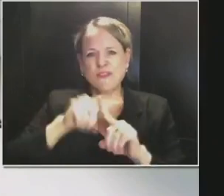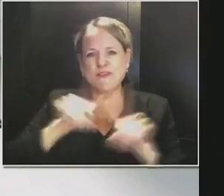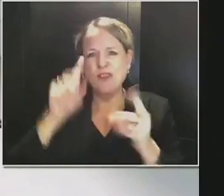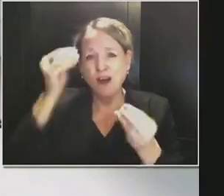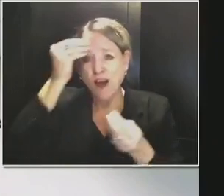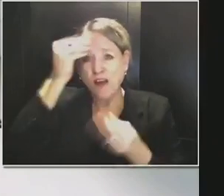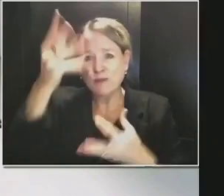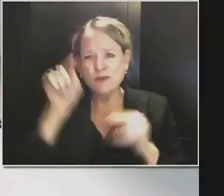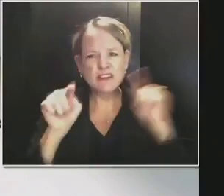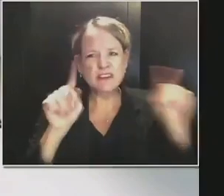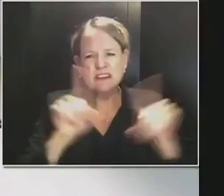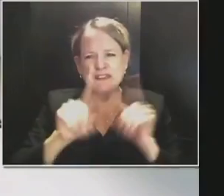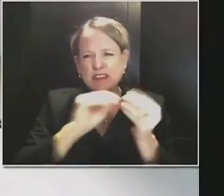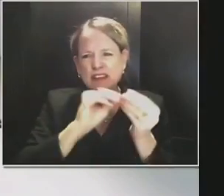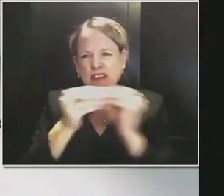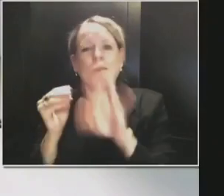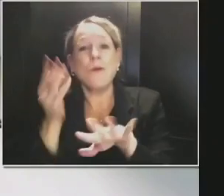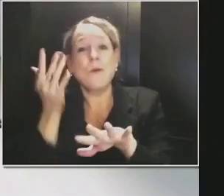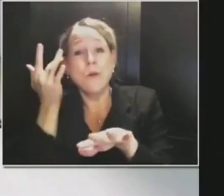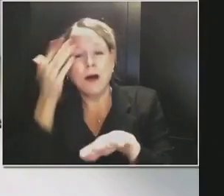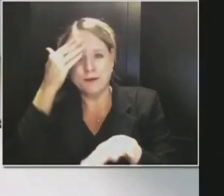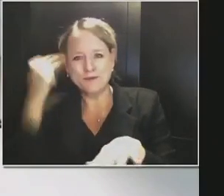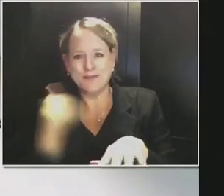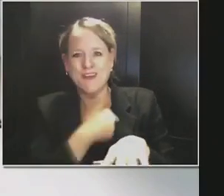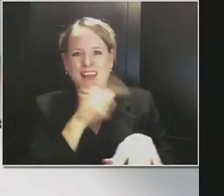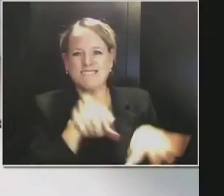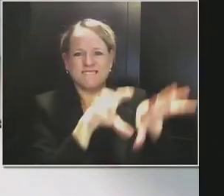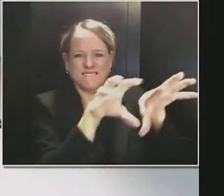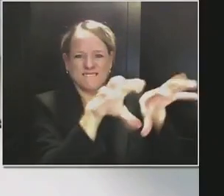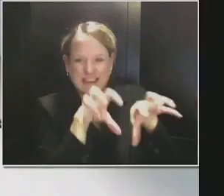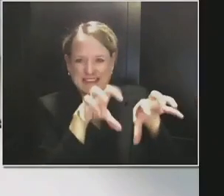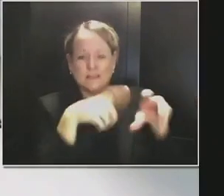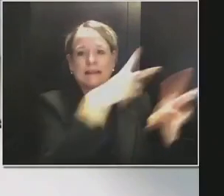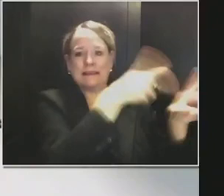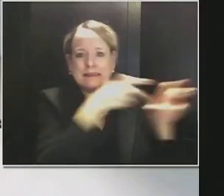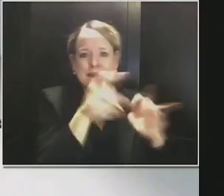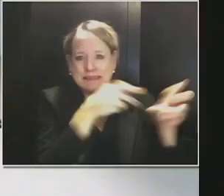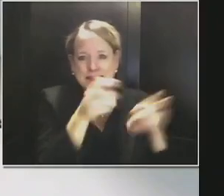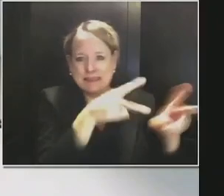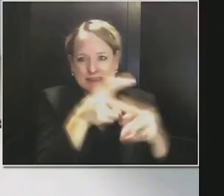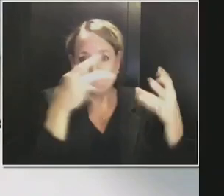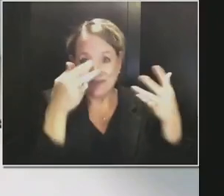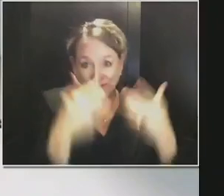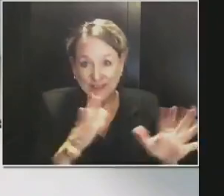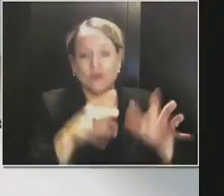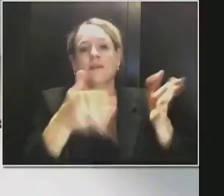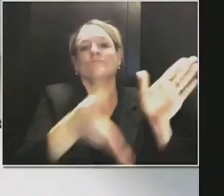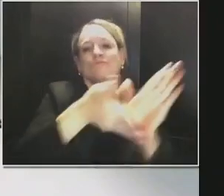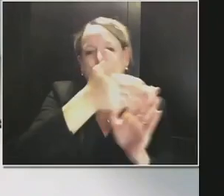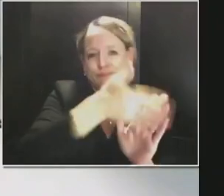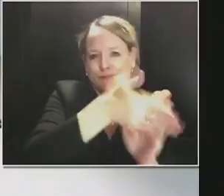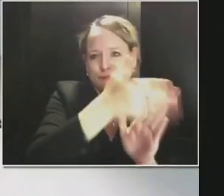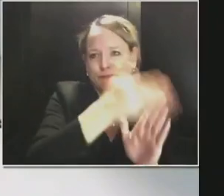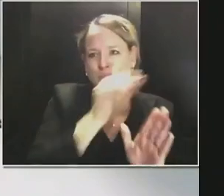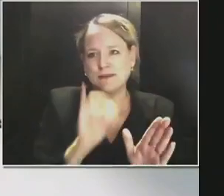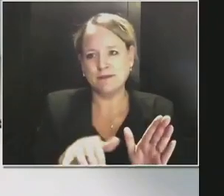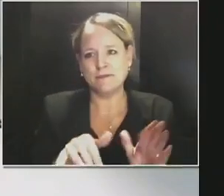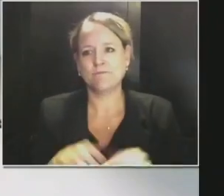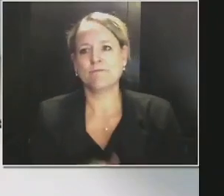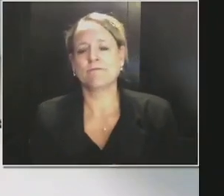collect additional information from each person who tests positive for COVID-19, it means that